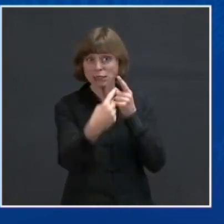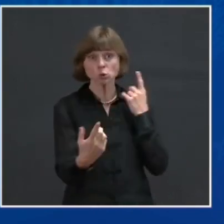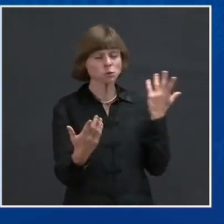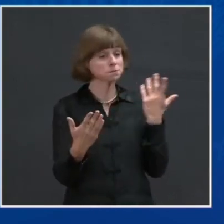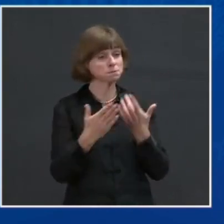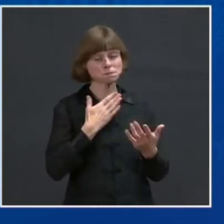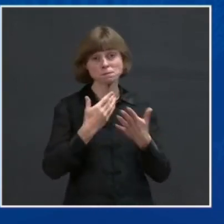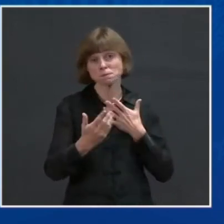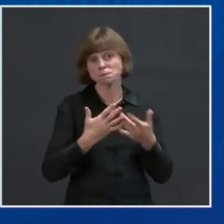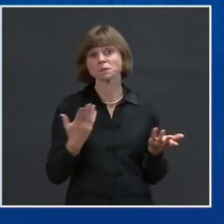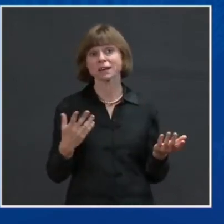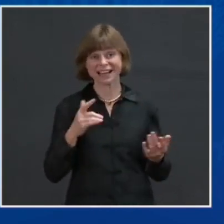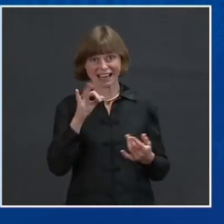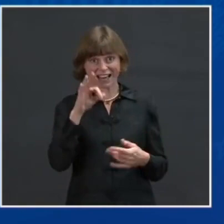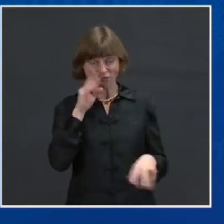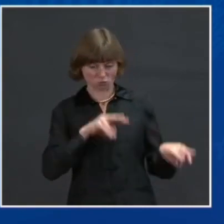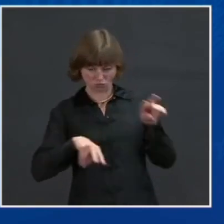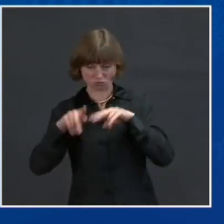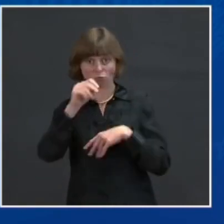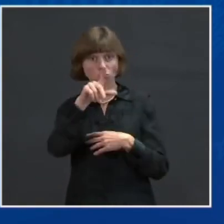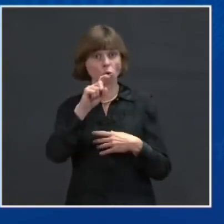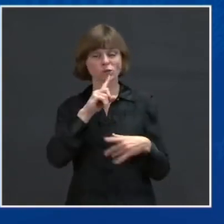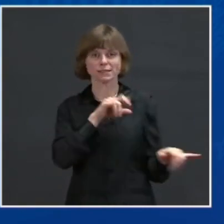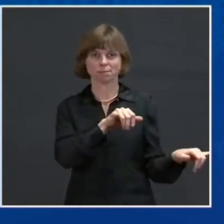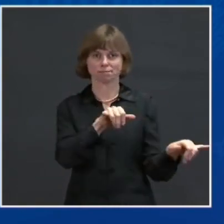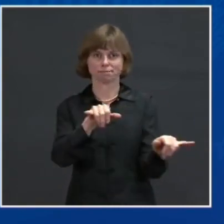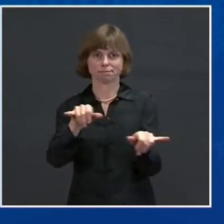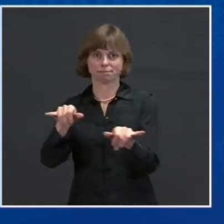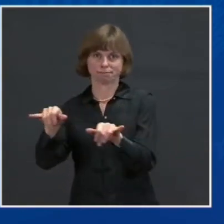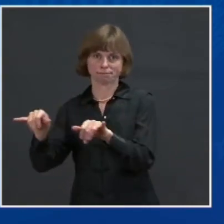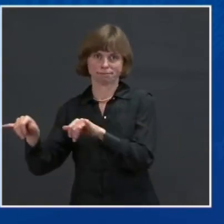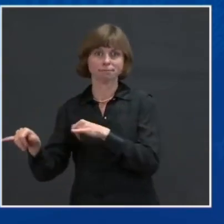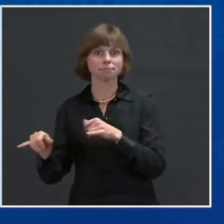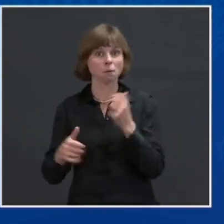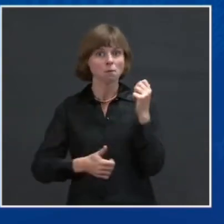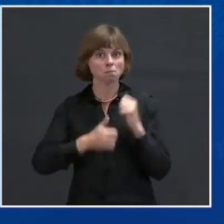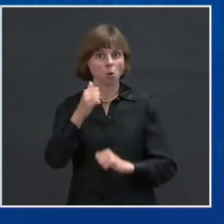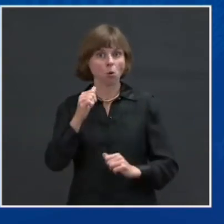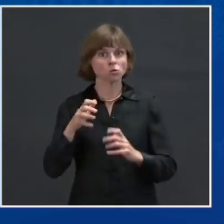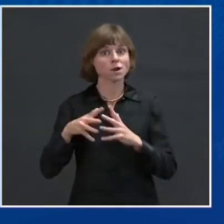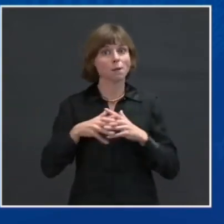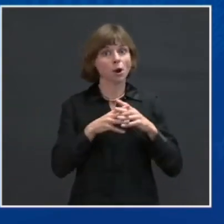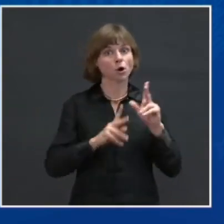they are very consistent. The vast majority of the American people like what they see in this package.